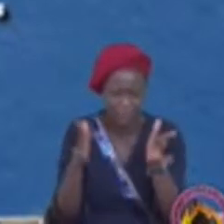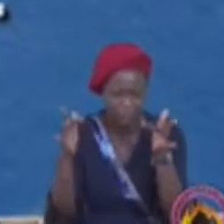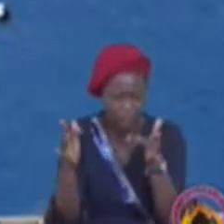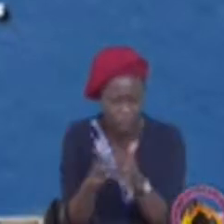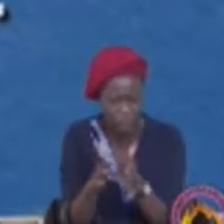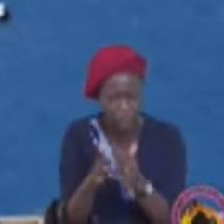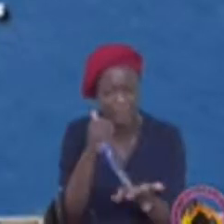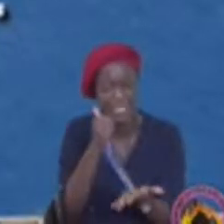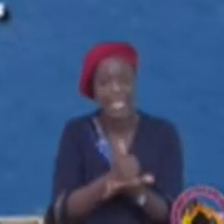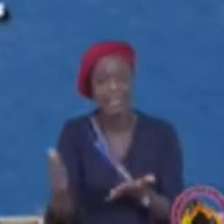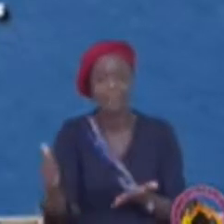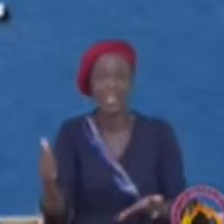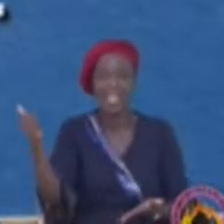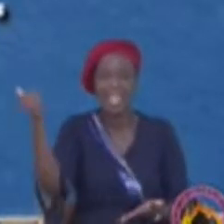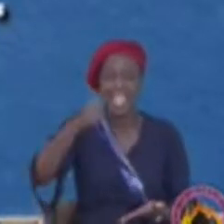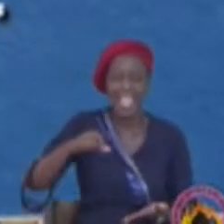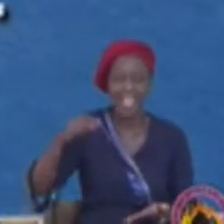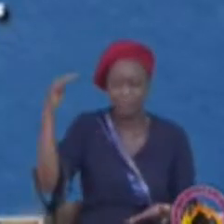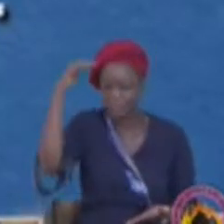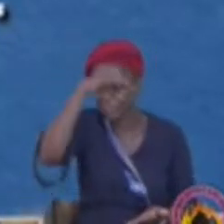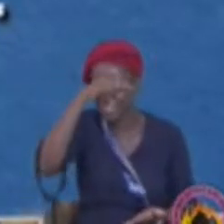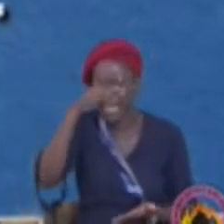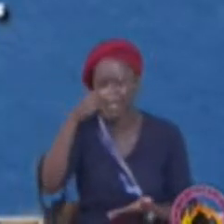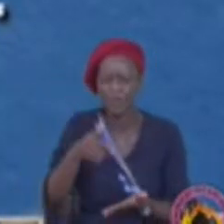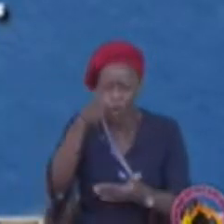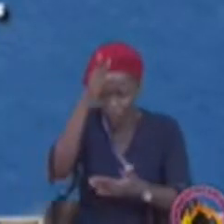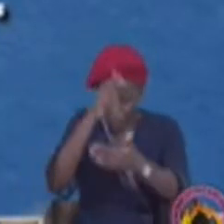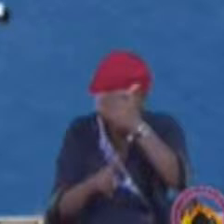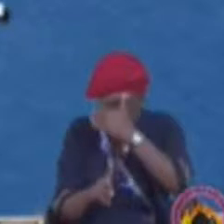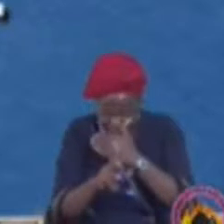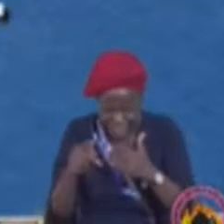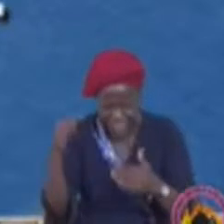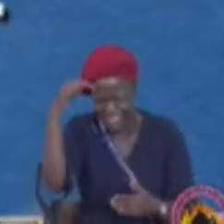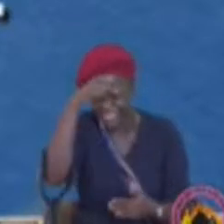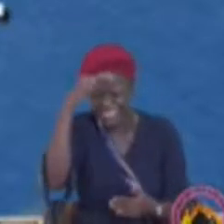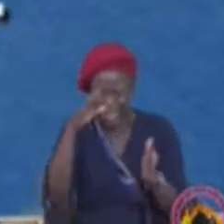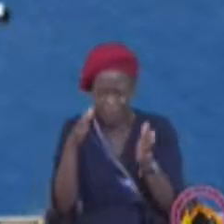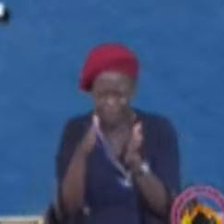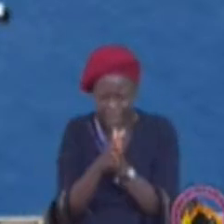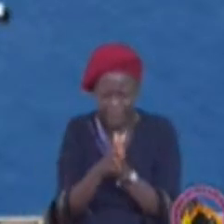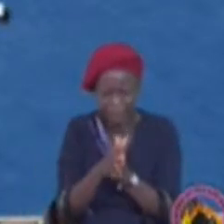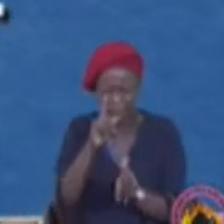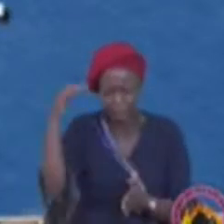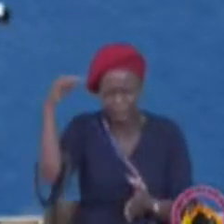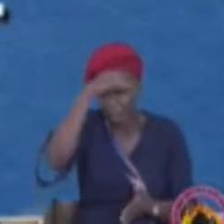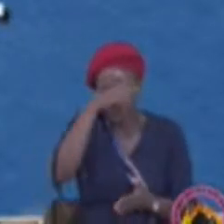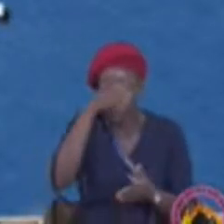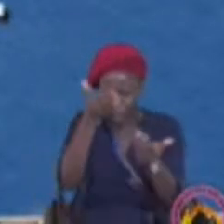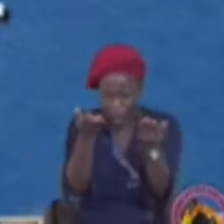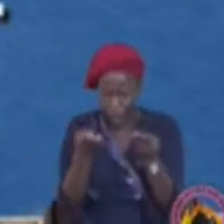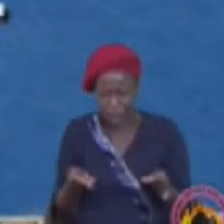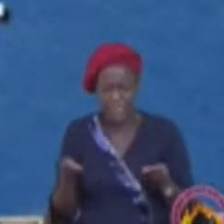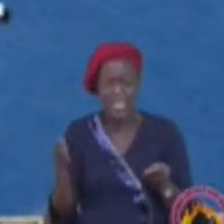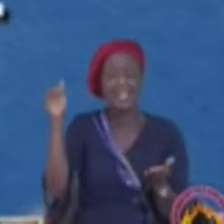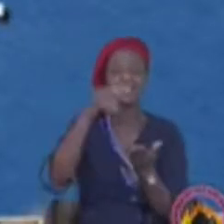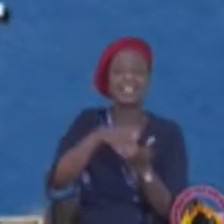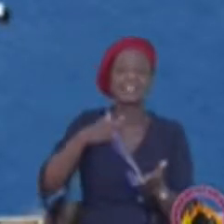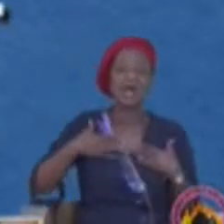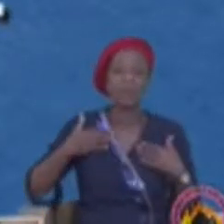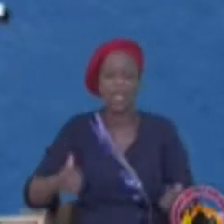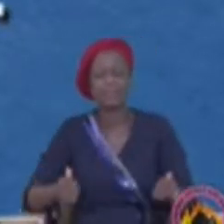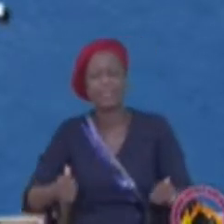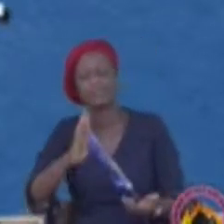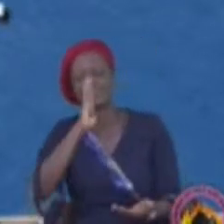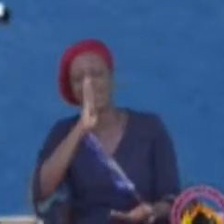Jesus. Every dark prophecy, dark prayer, and dark wish against my well-being, I dash